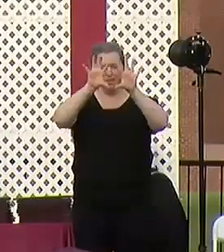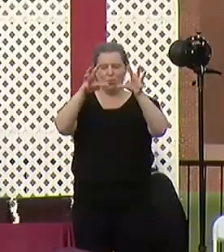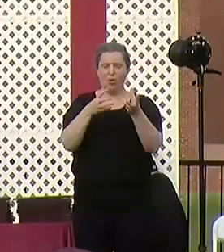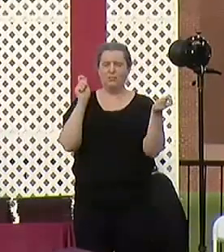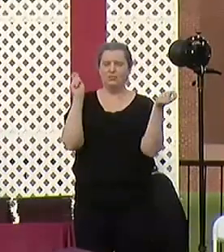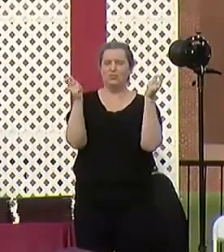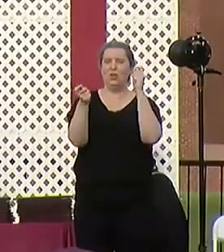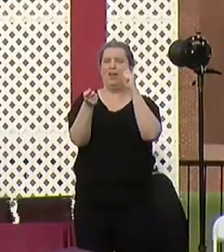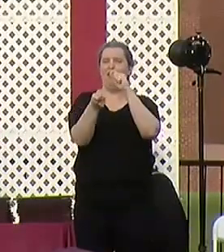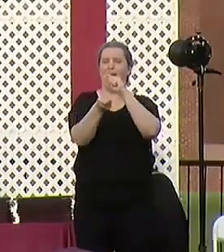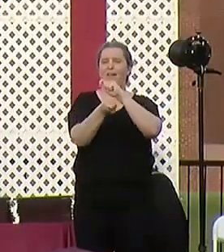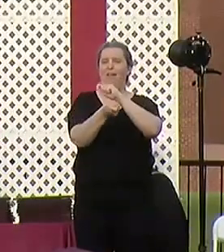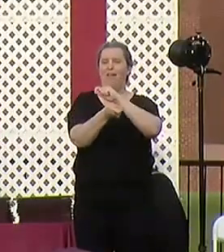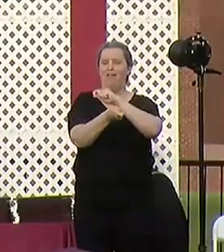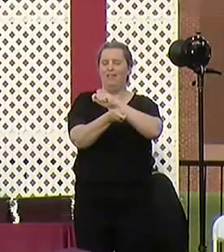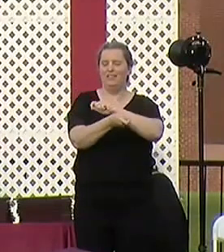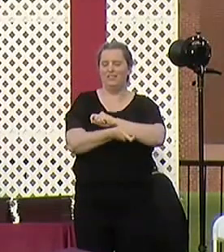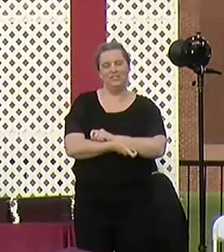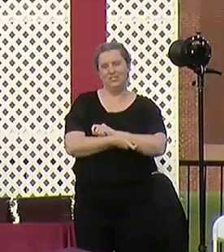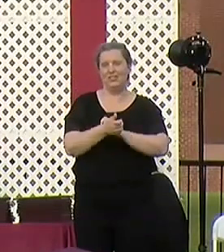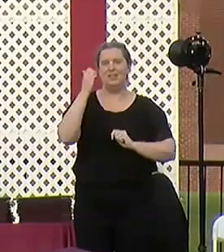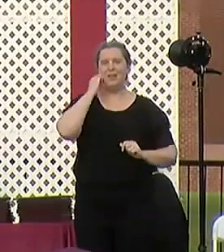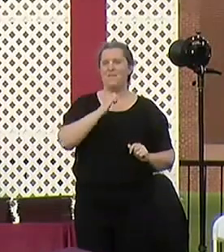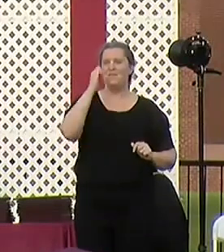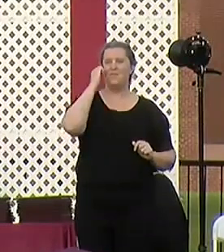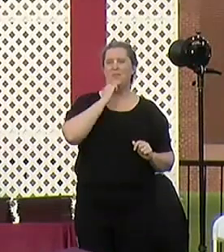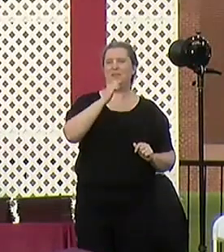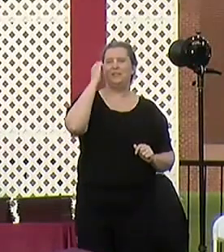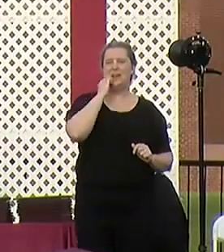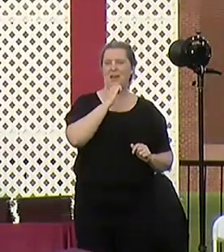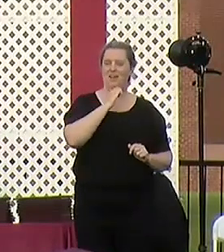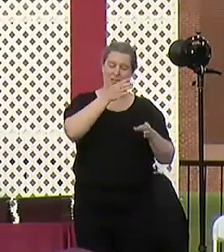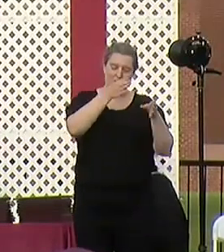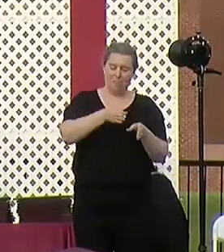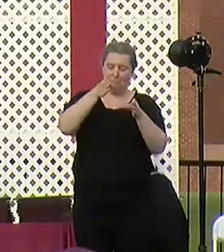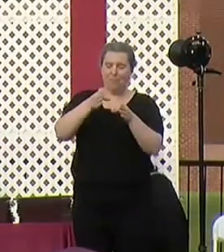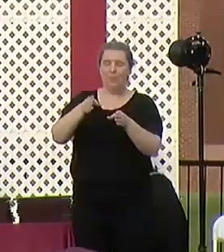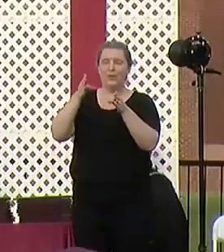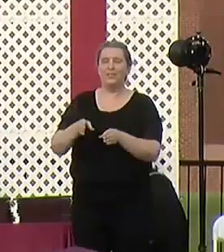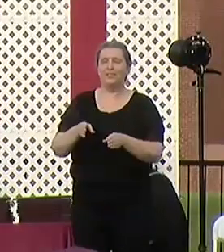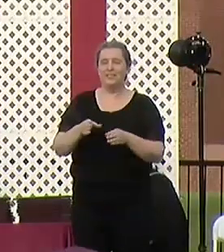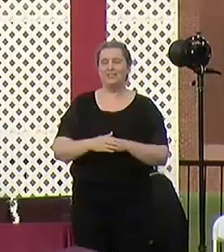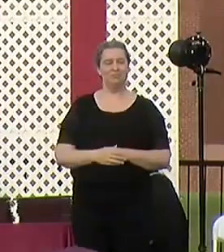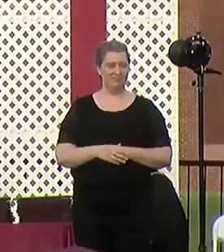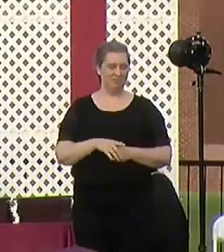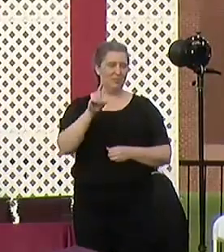one unprecedented graduated Granby Bear at a time. We have never needed you more, and the